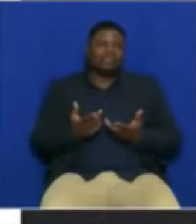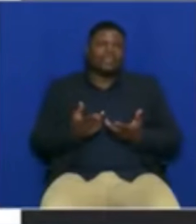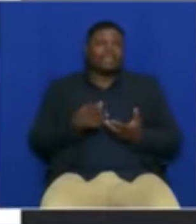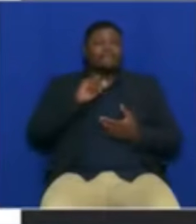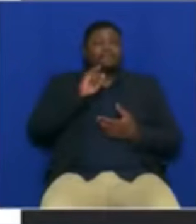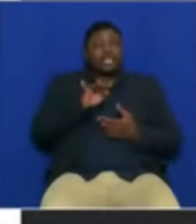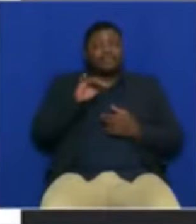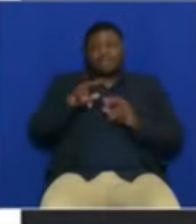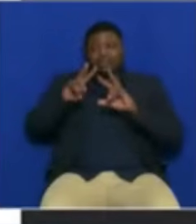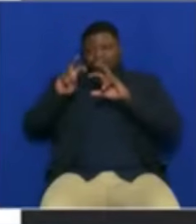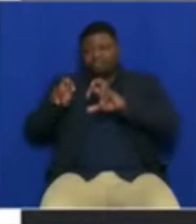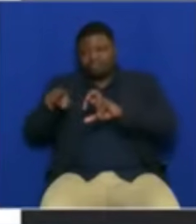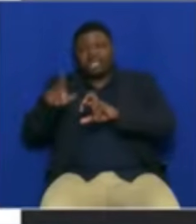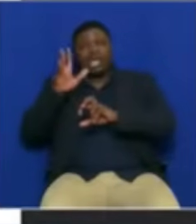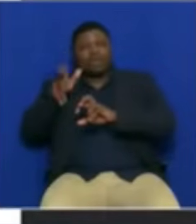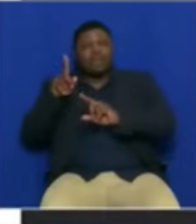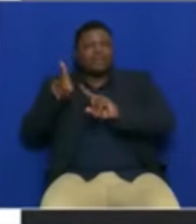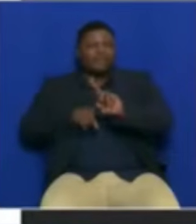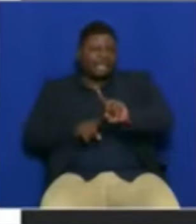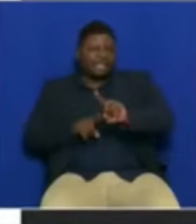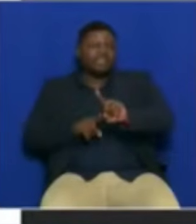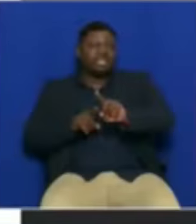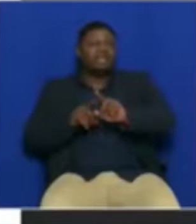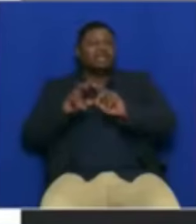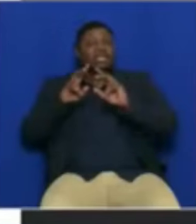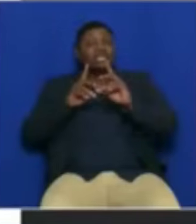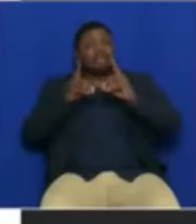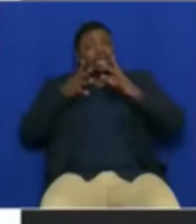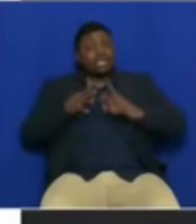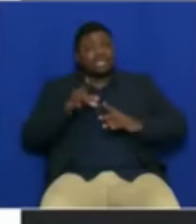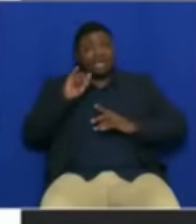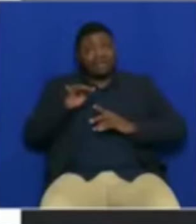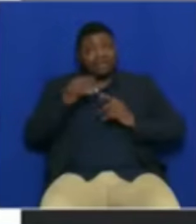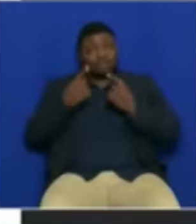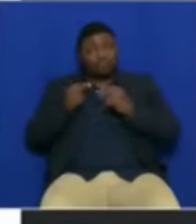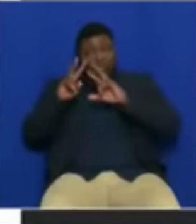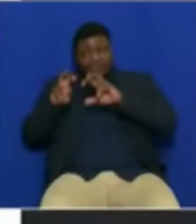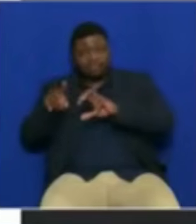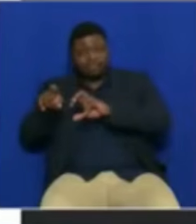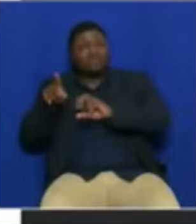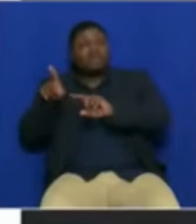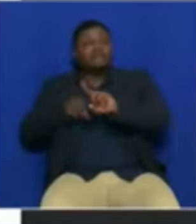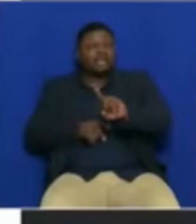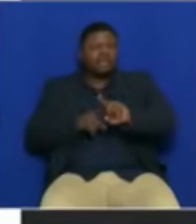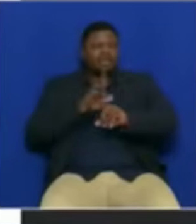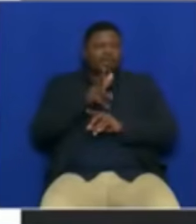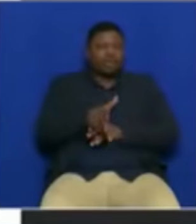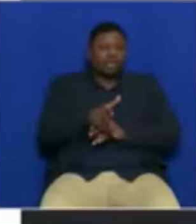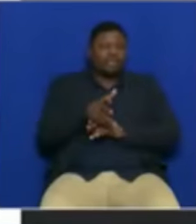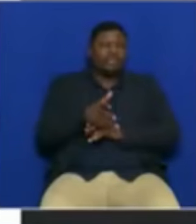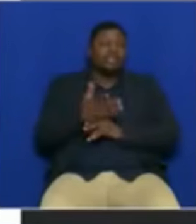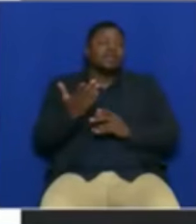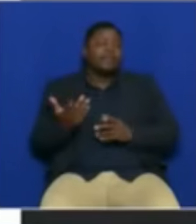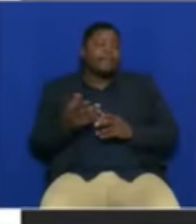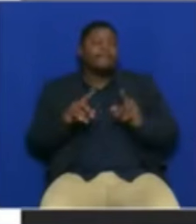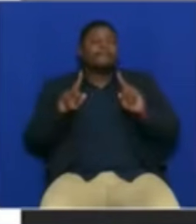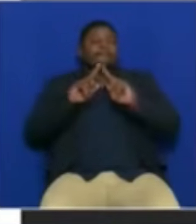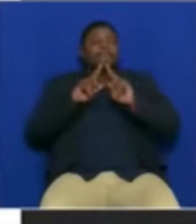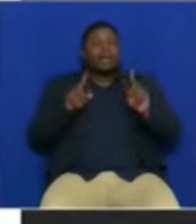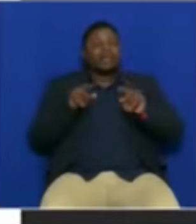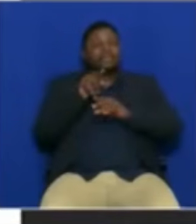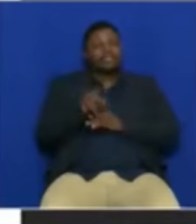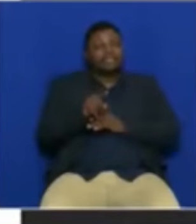that. Yeah. But when it comes to you, would this have been on the basis of the satisfaction of